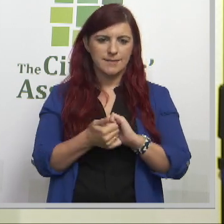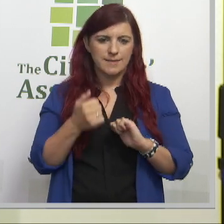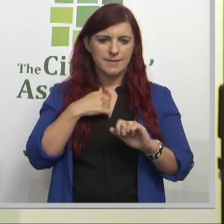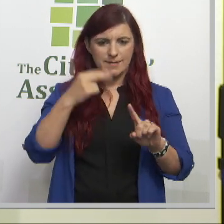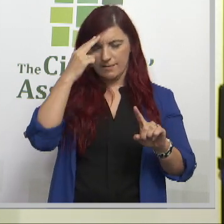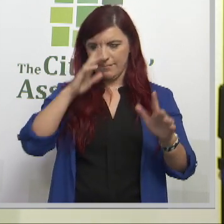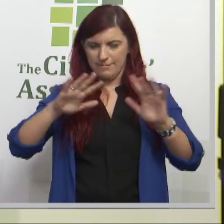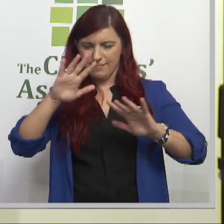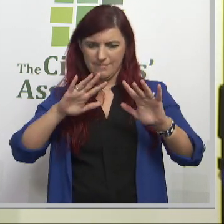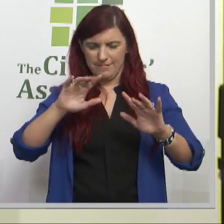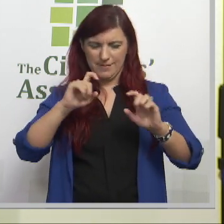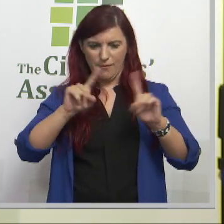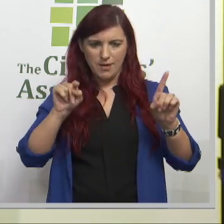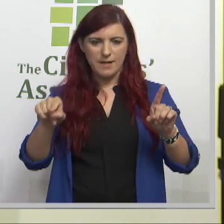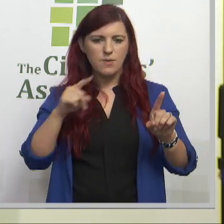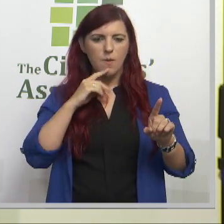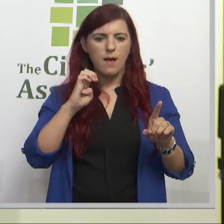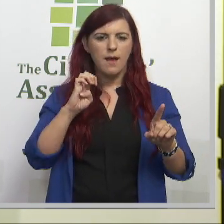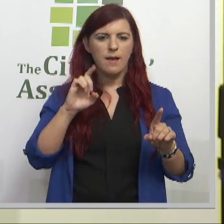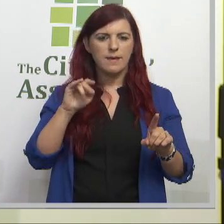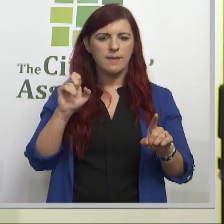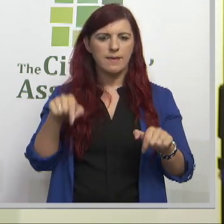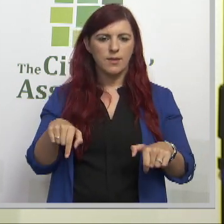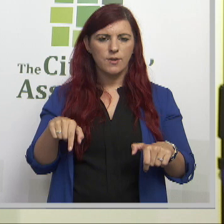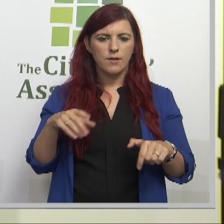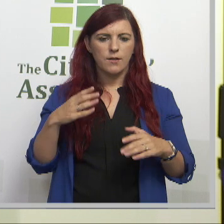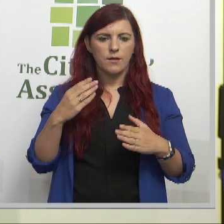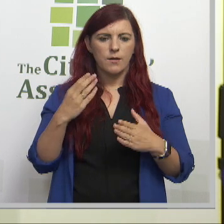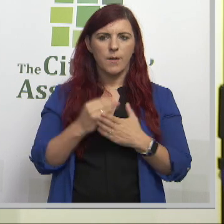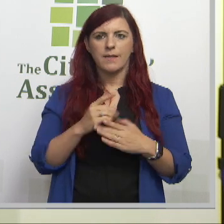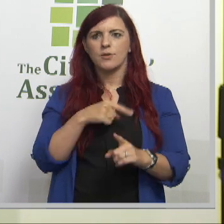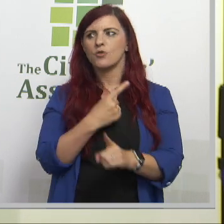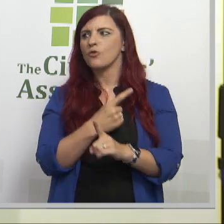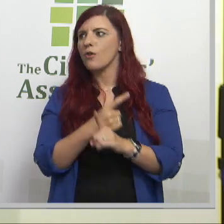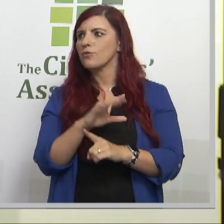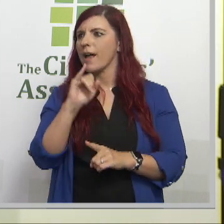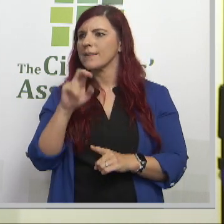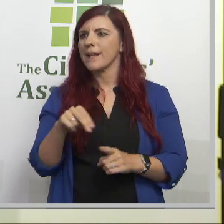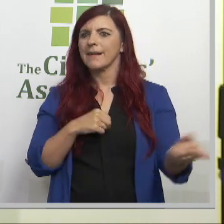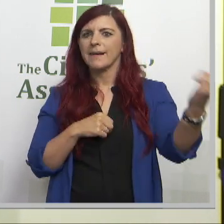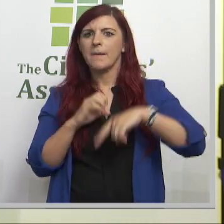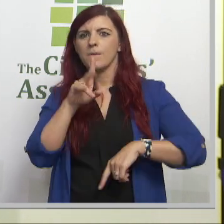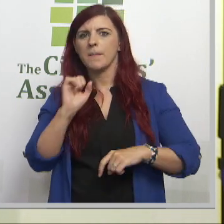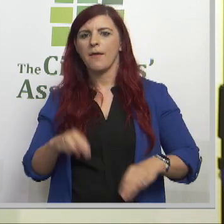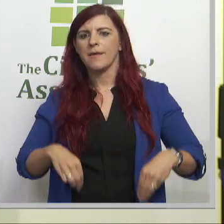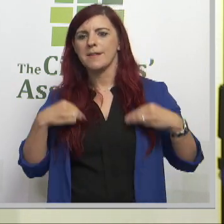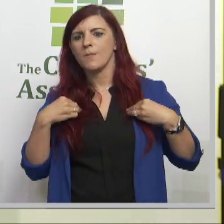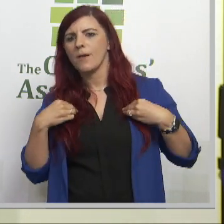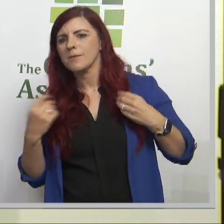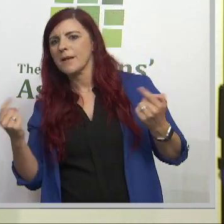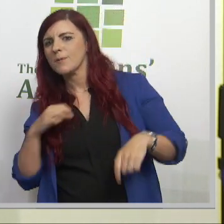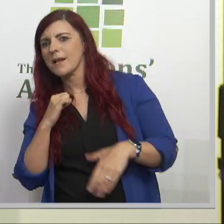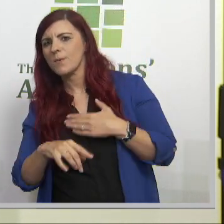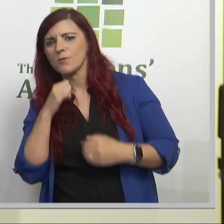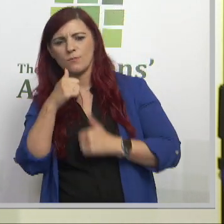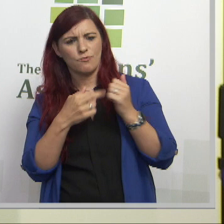climate, perhaps. Eddie is here with his little daughter Alison, and he came all the way up from Kerry to be with us today. And I just want to acknowledge